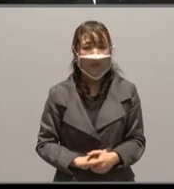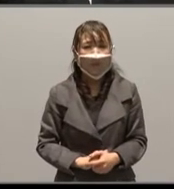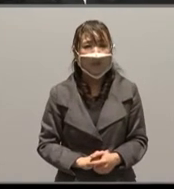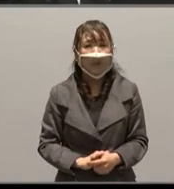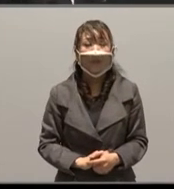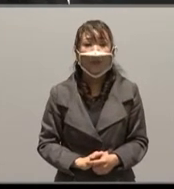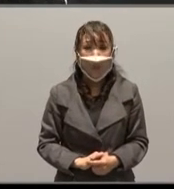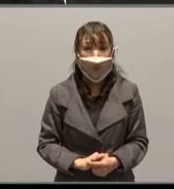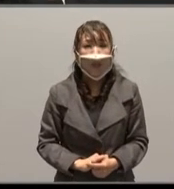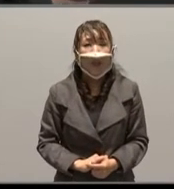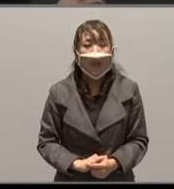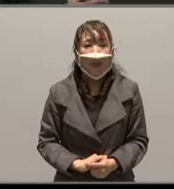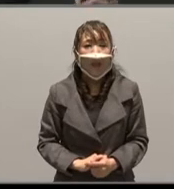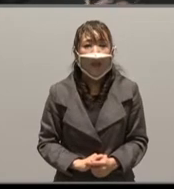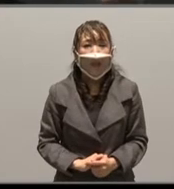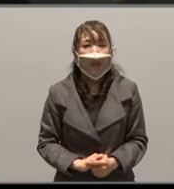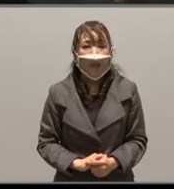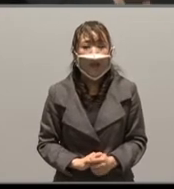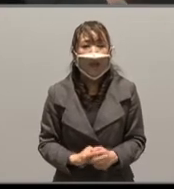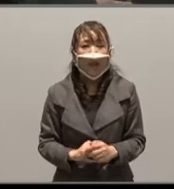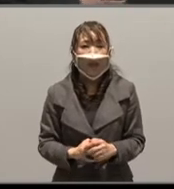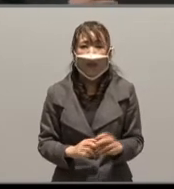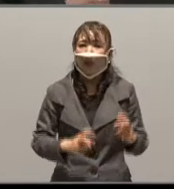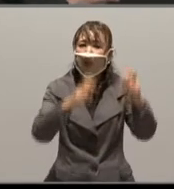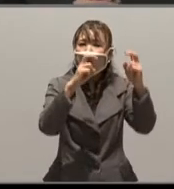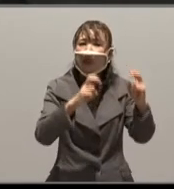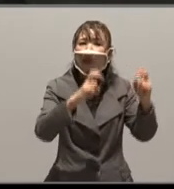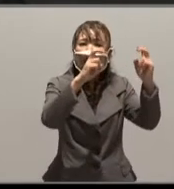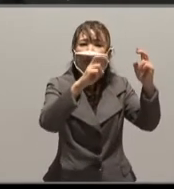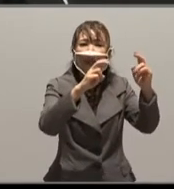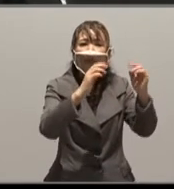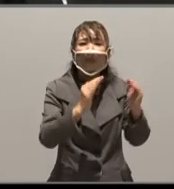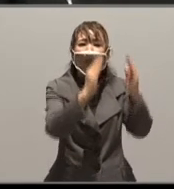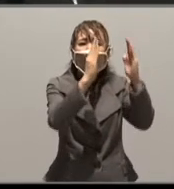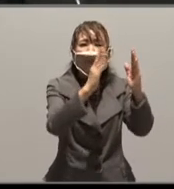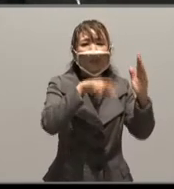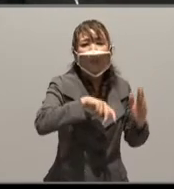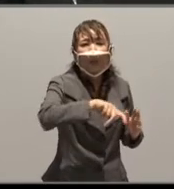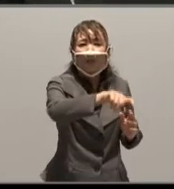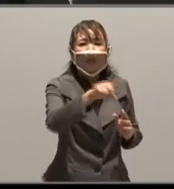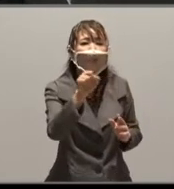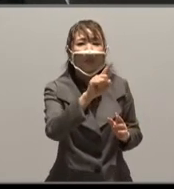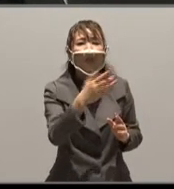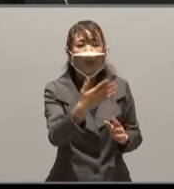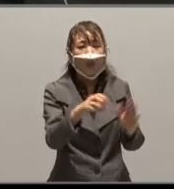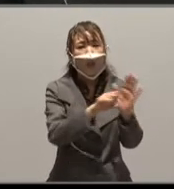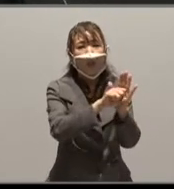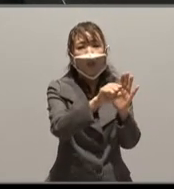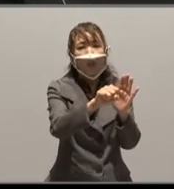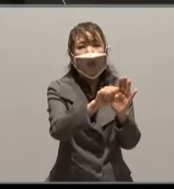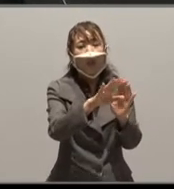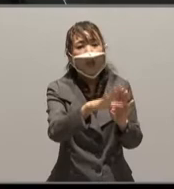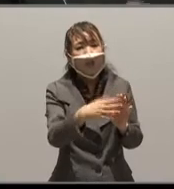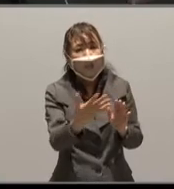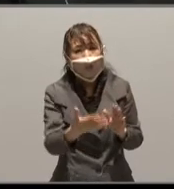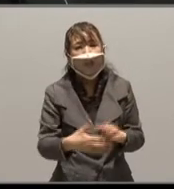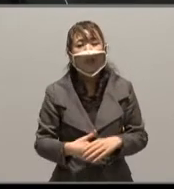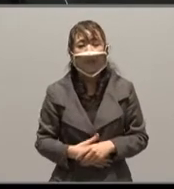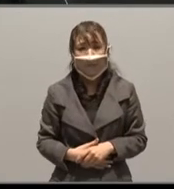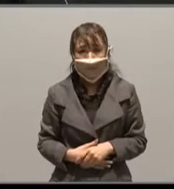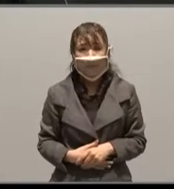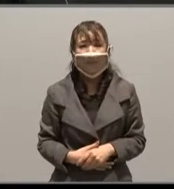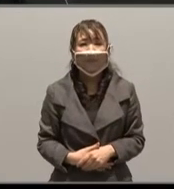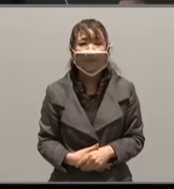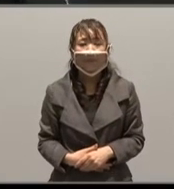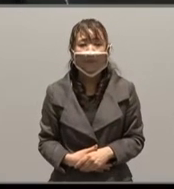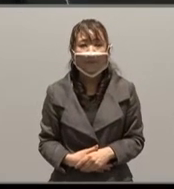important evidence. Next. Now, we know that the forest is effective, but how about the park